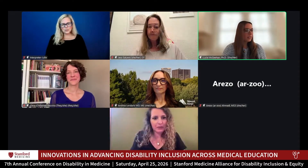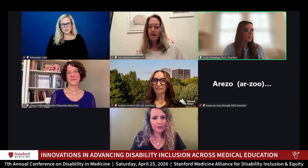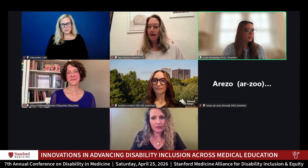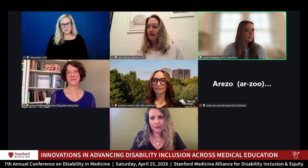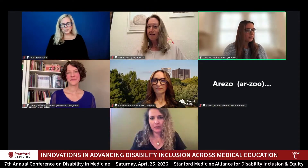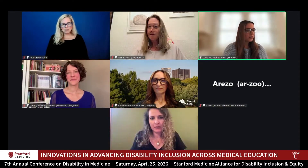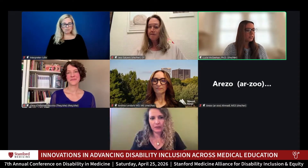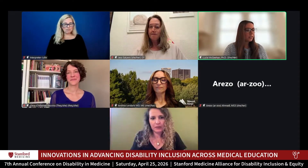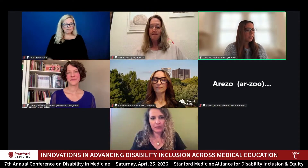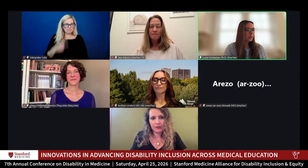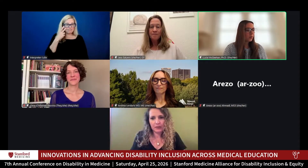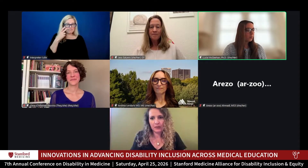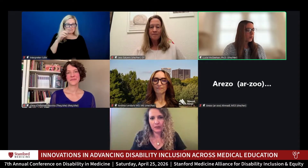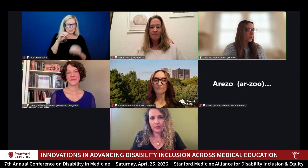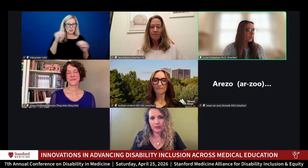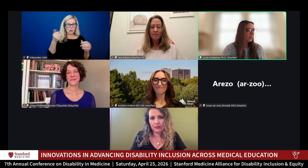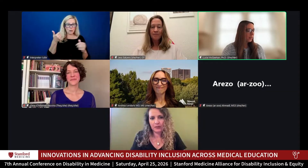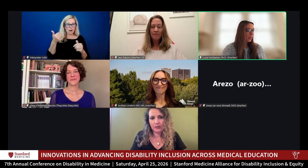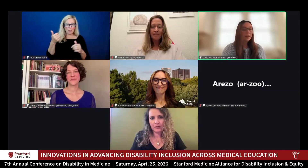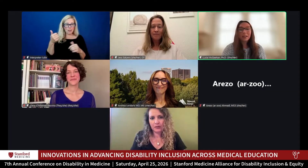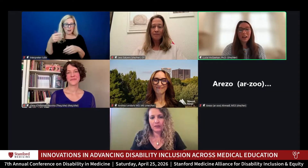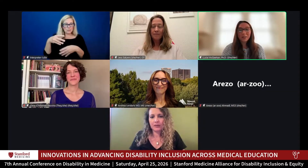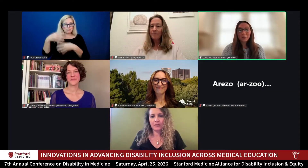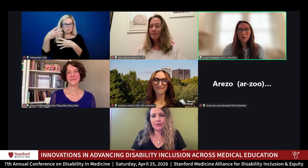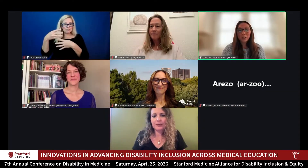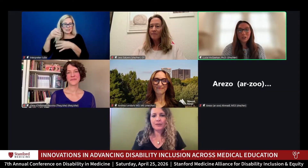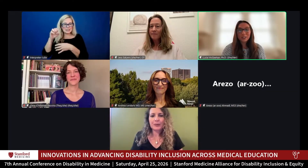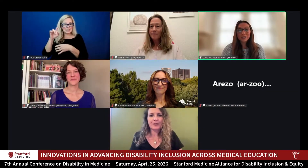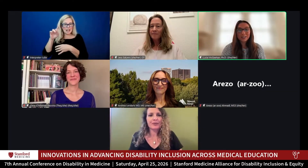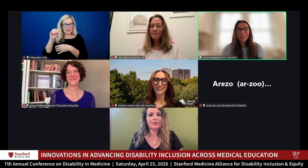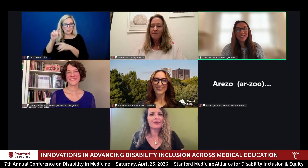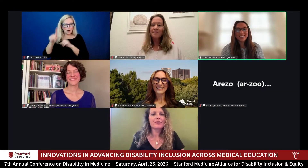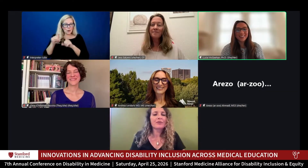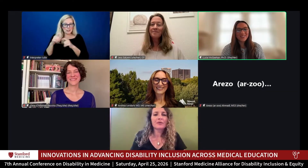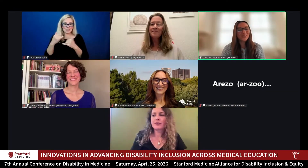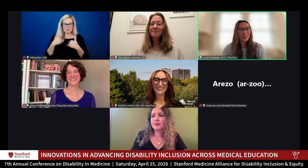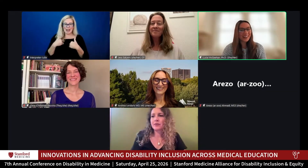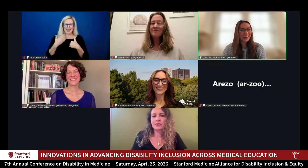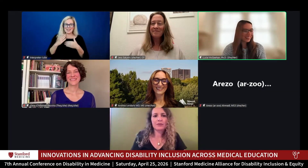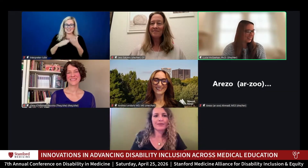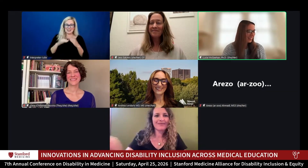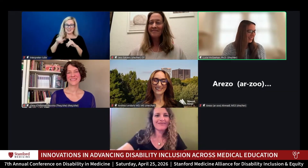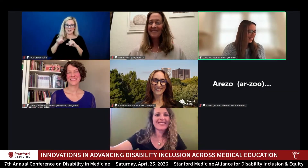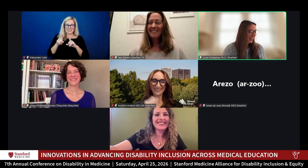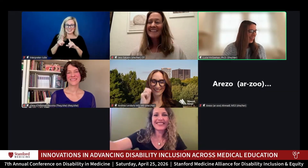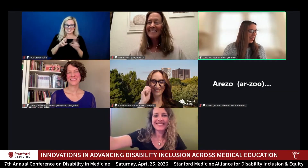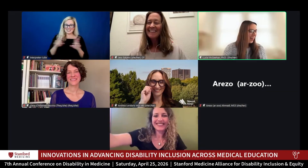not seeing anything else on Slido, but again, I have some questions ready.